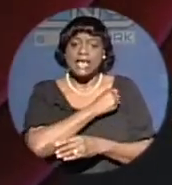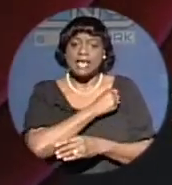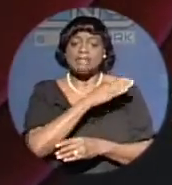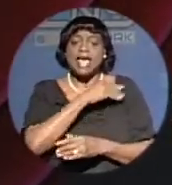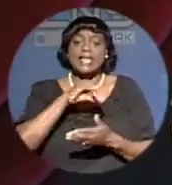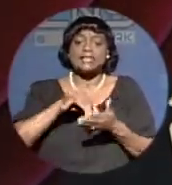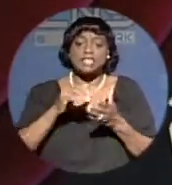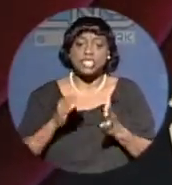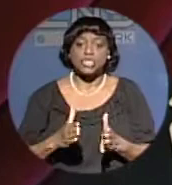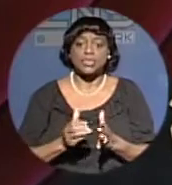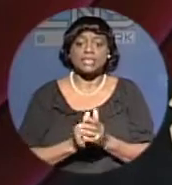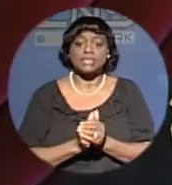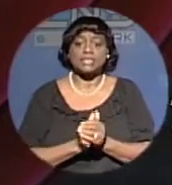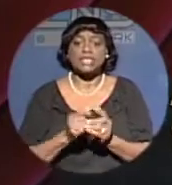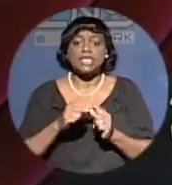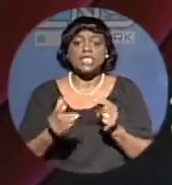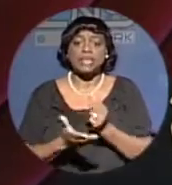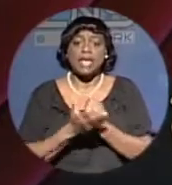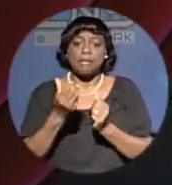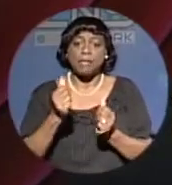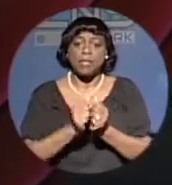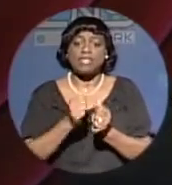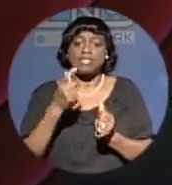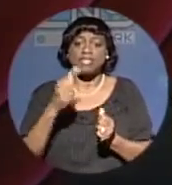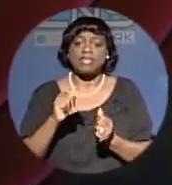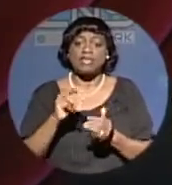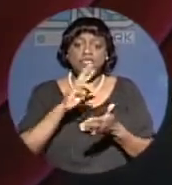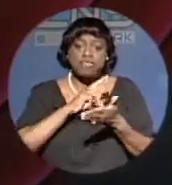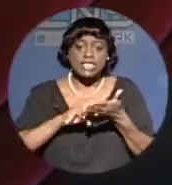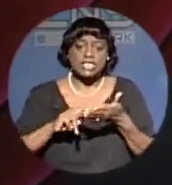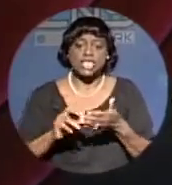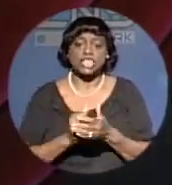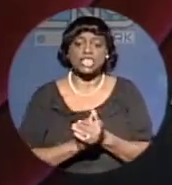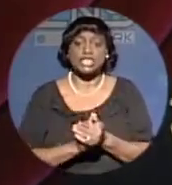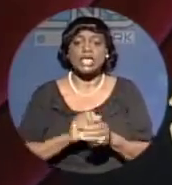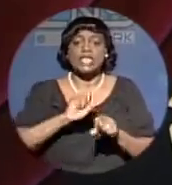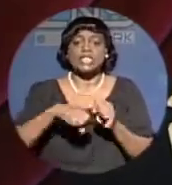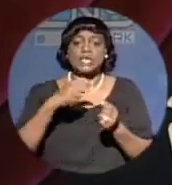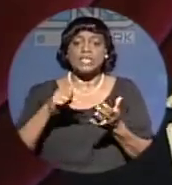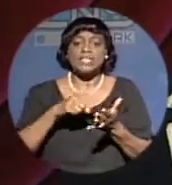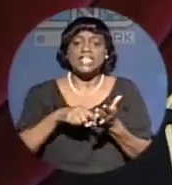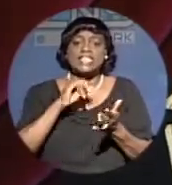with international entities that have some expertise in that area. So I think this is very important for the nation.